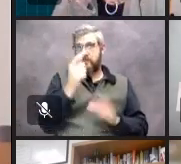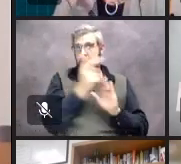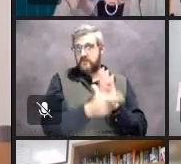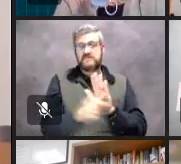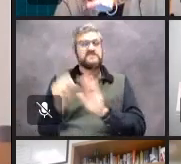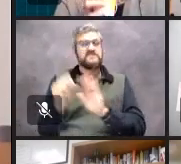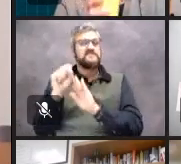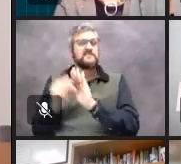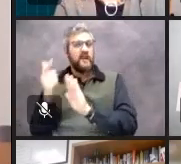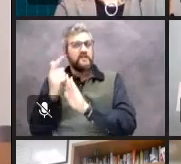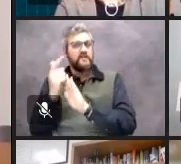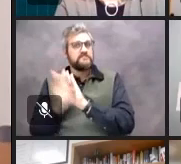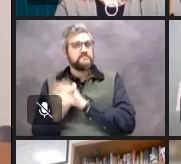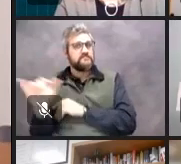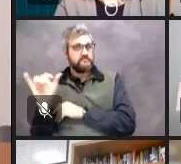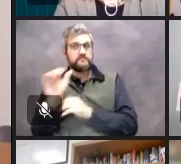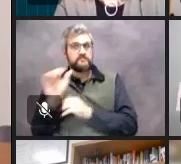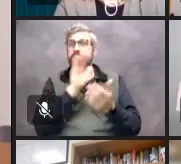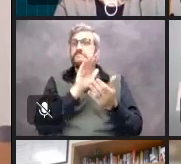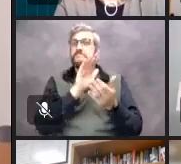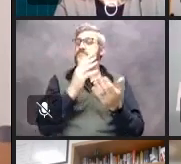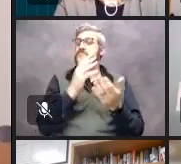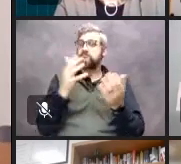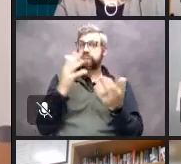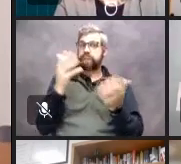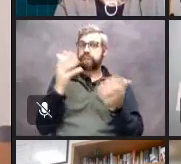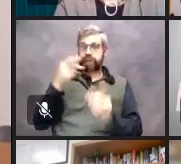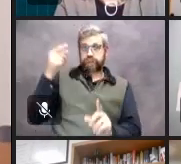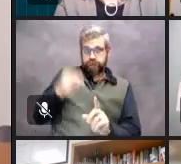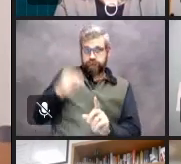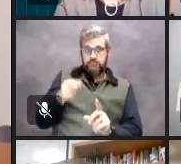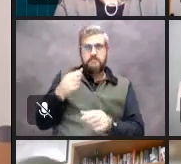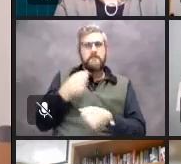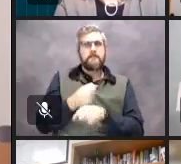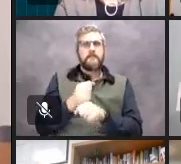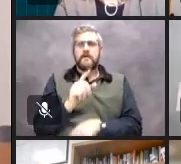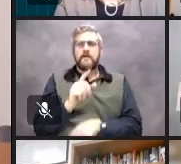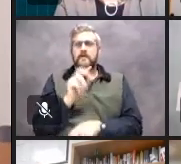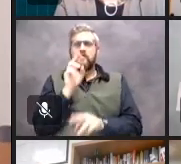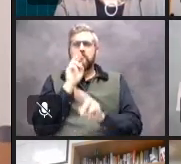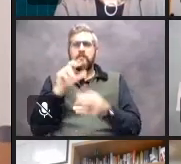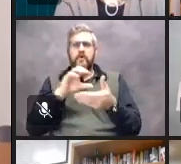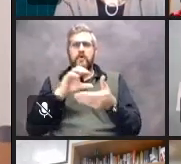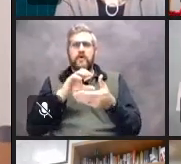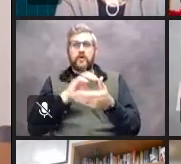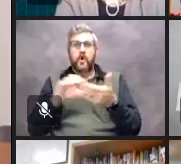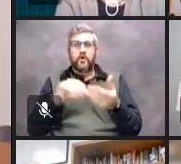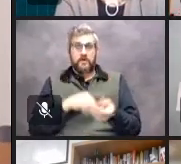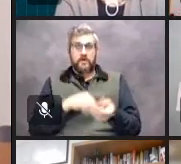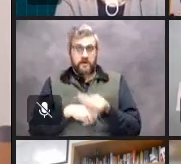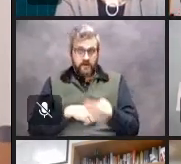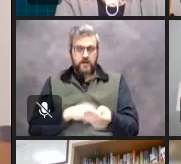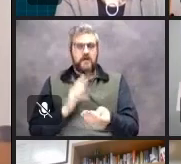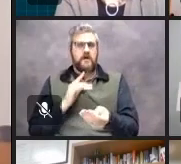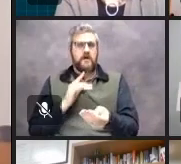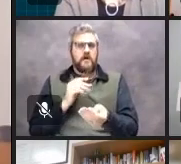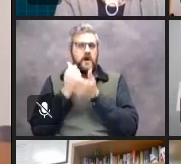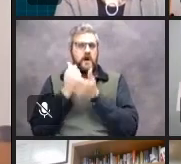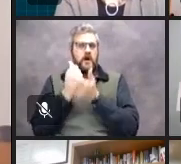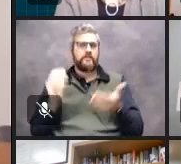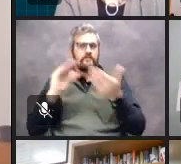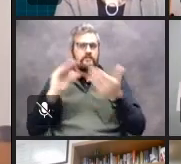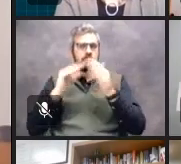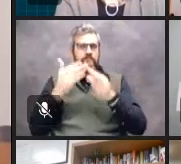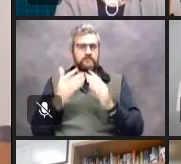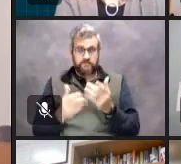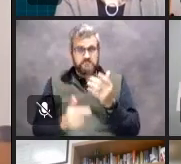It's about trying to make a report card that is very helpful to your communities. For the most part,